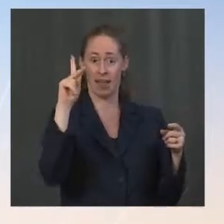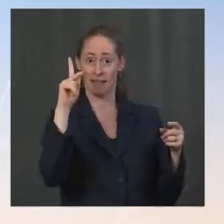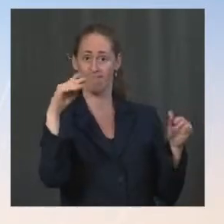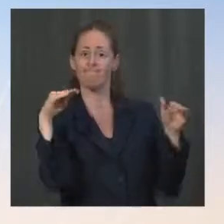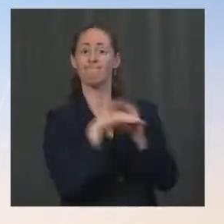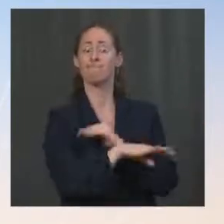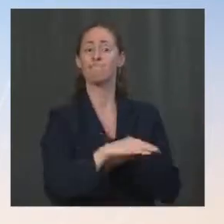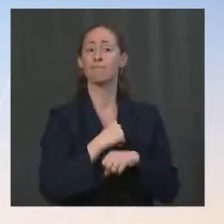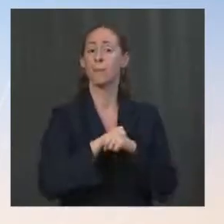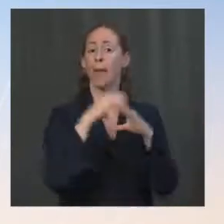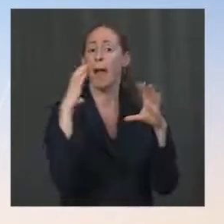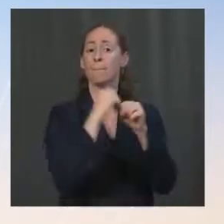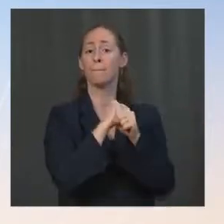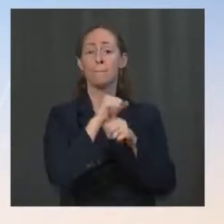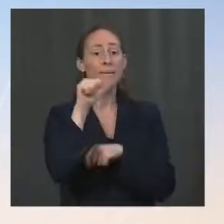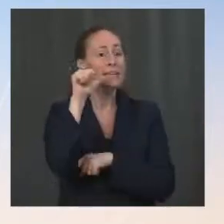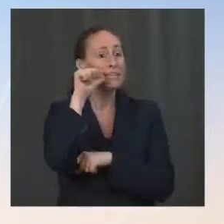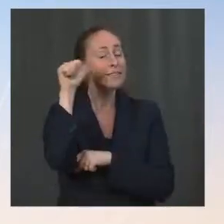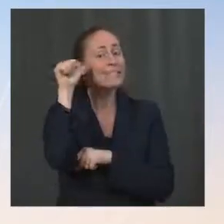suggest that it was